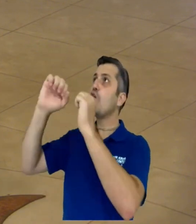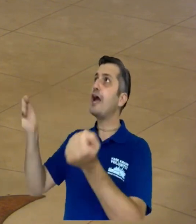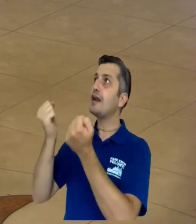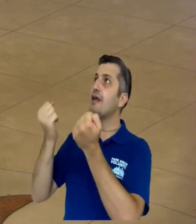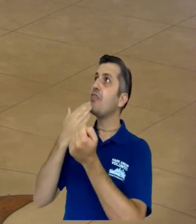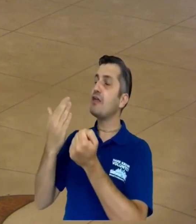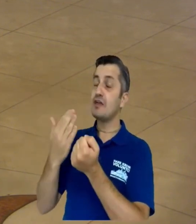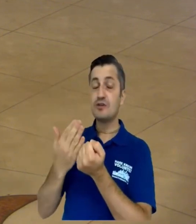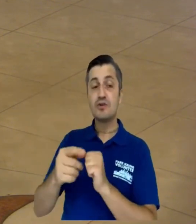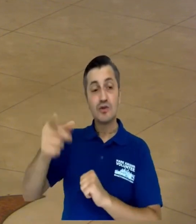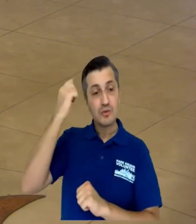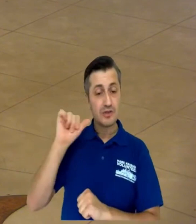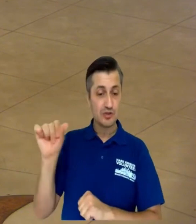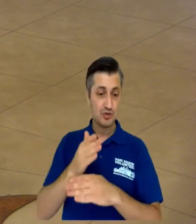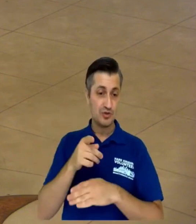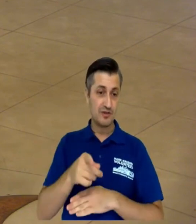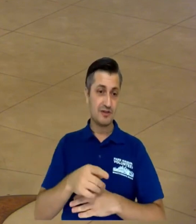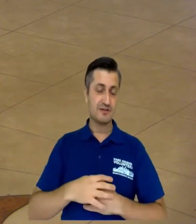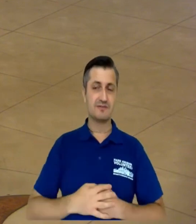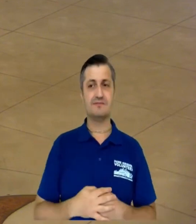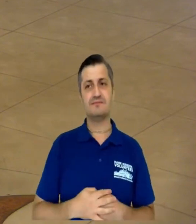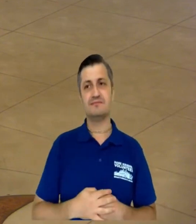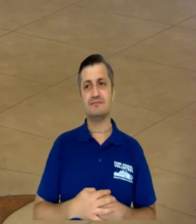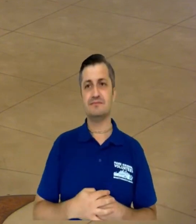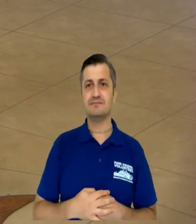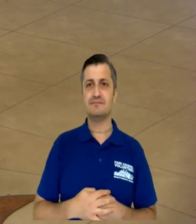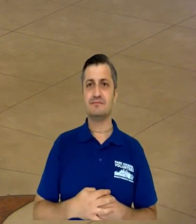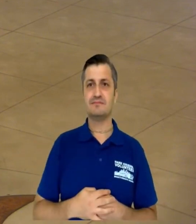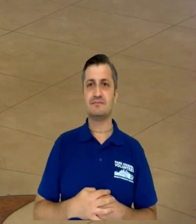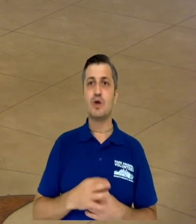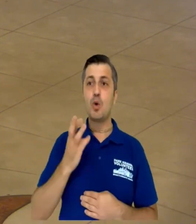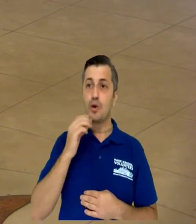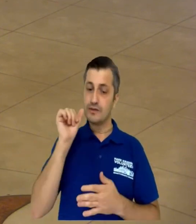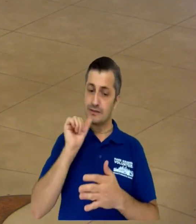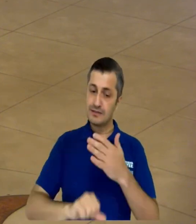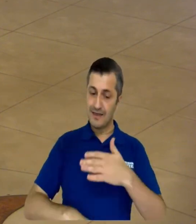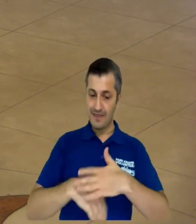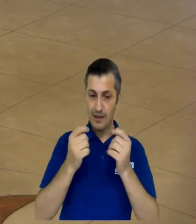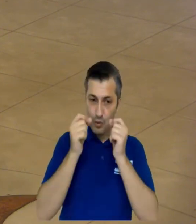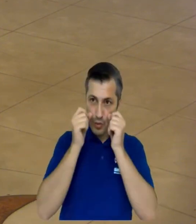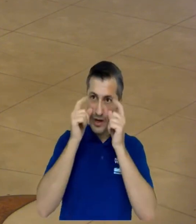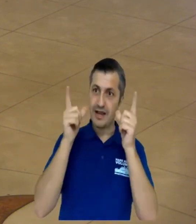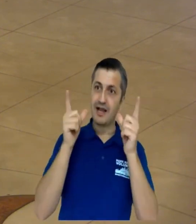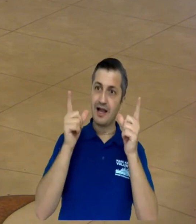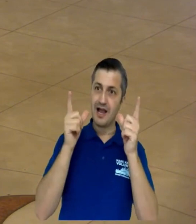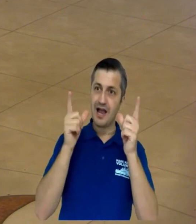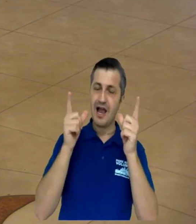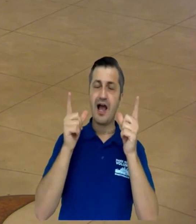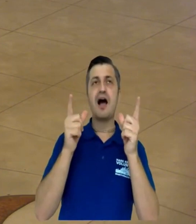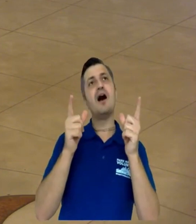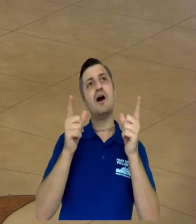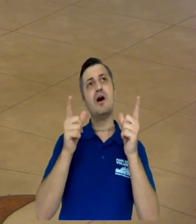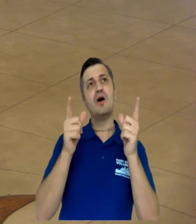should do this. So from the very beginning of the day, when we wake up, we should think, the reason why I've got the